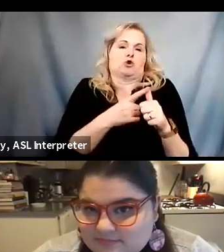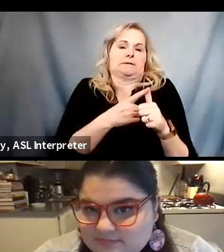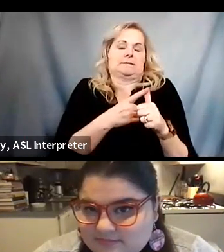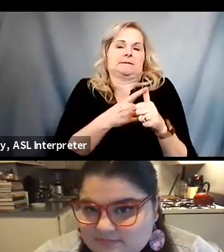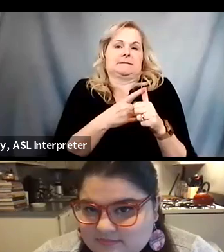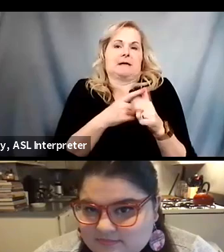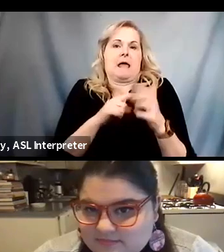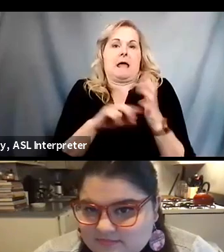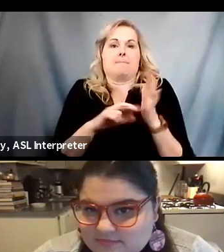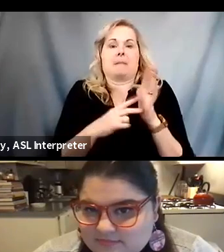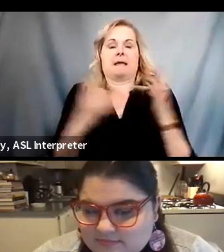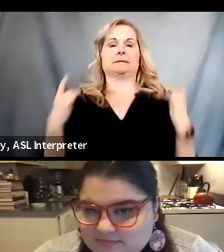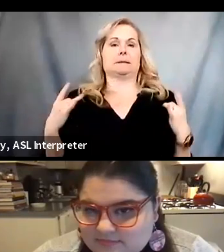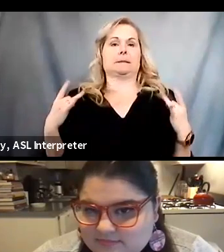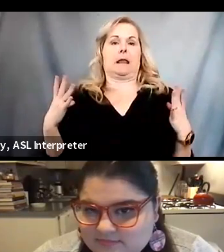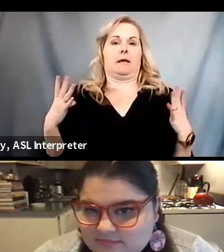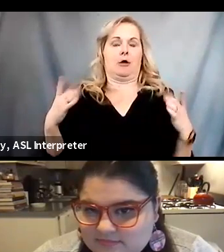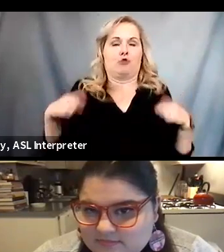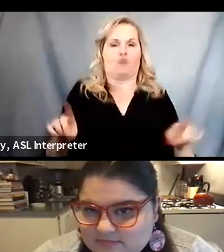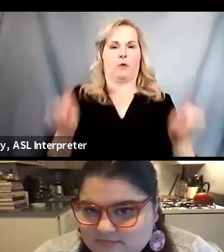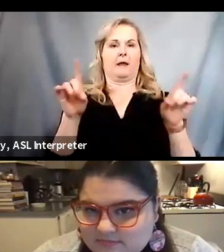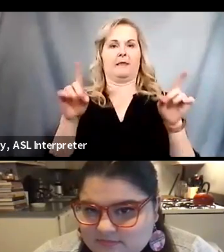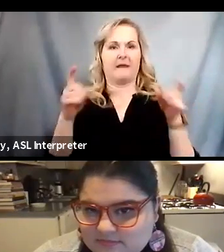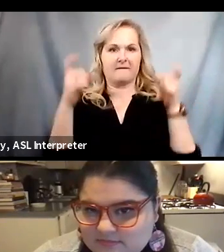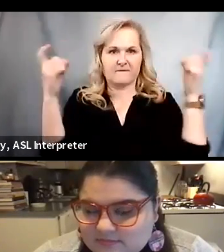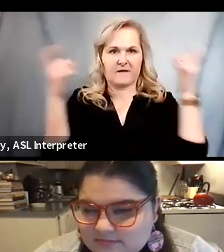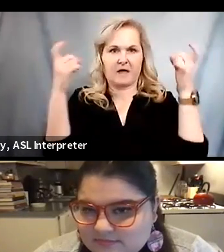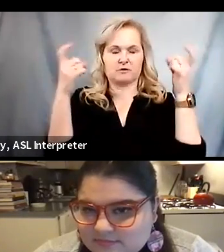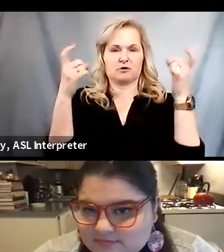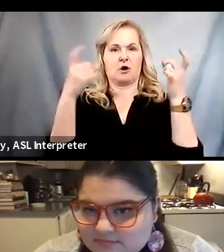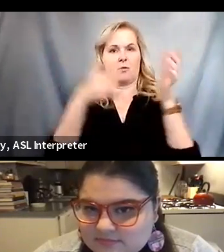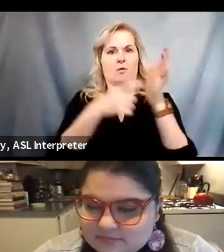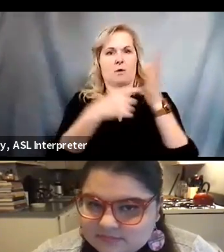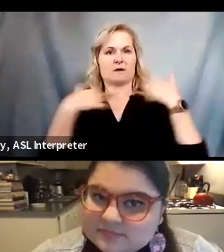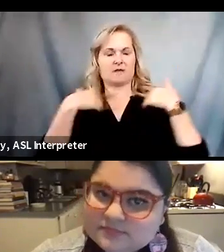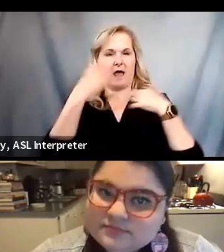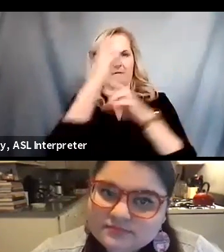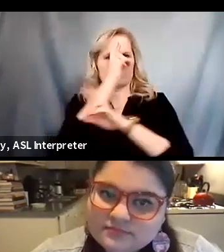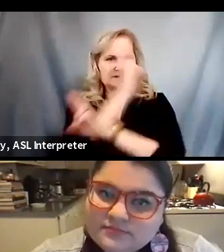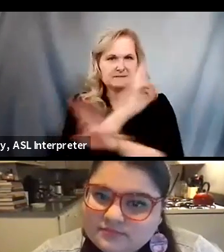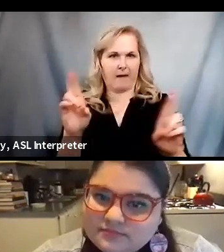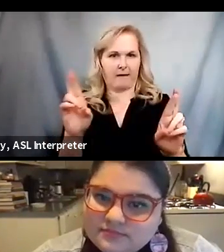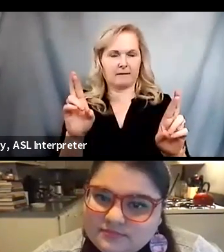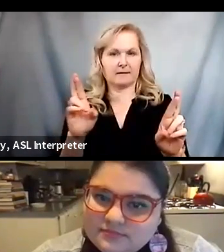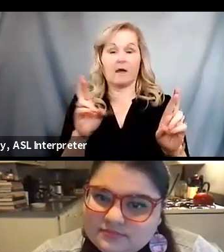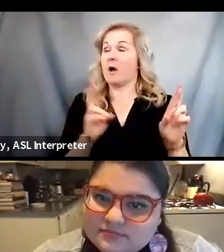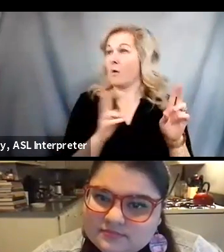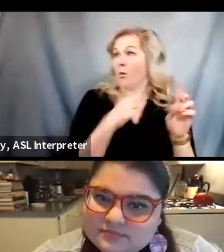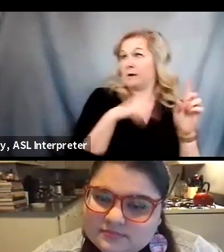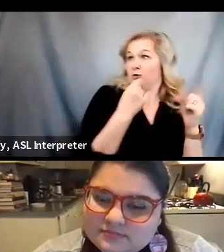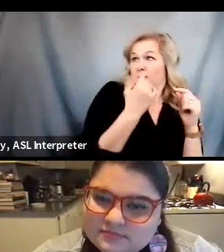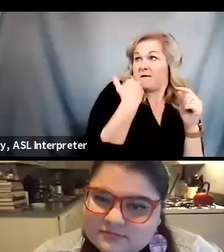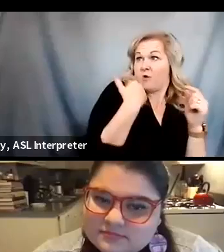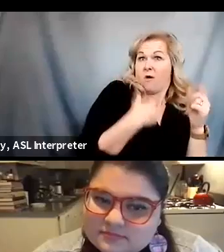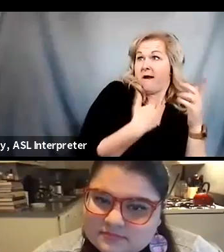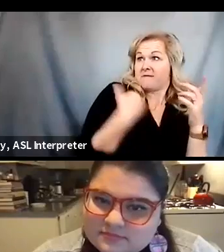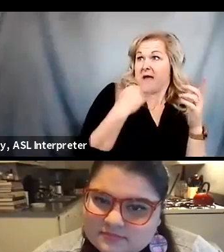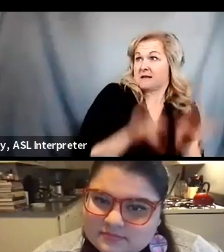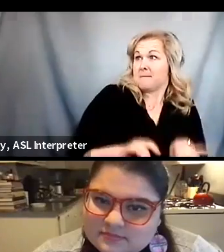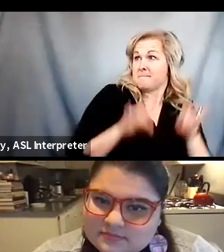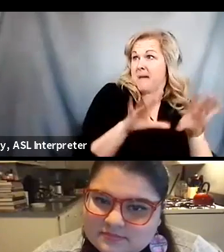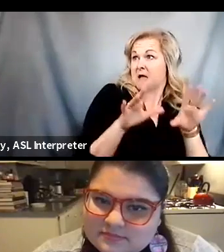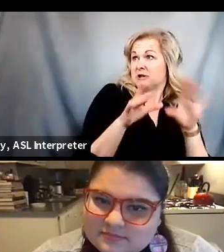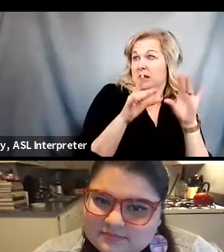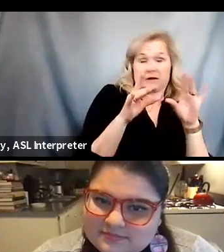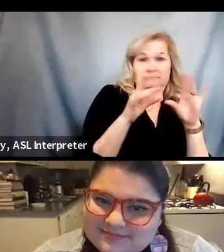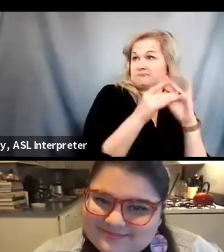means nothing else in the event needs to have respect or thoughtfulness. It's like, oh, we said those magic words and now we can do whatever